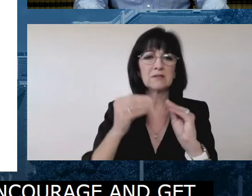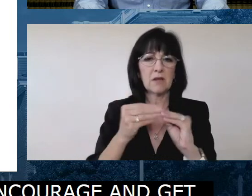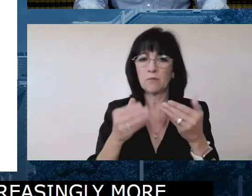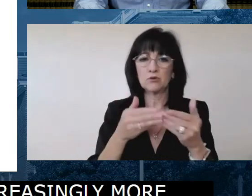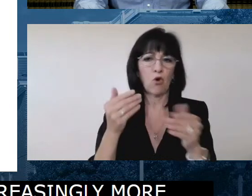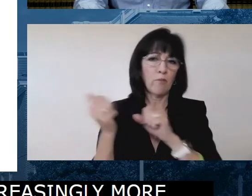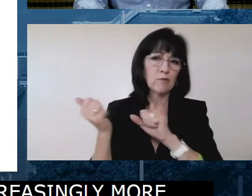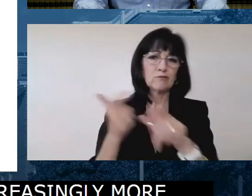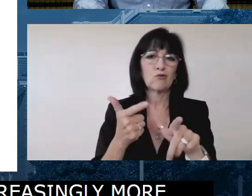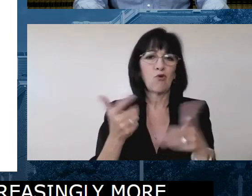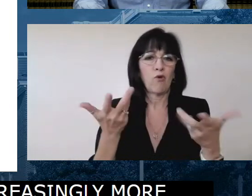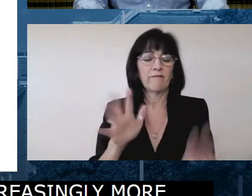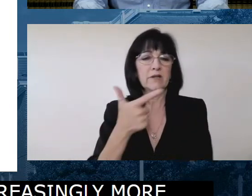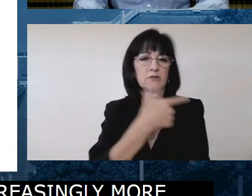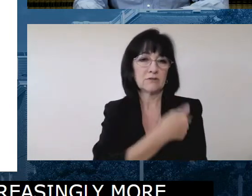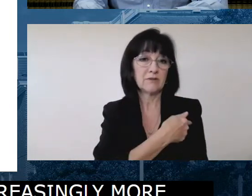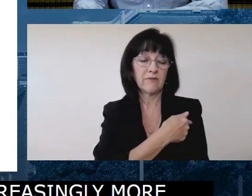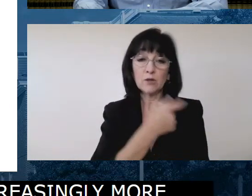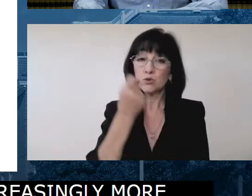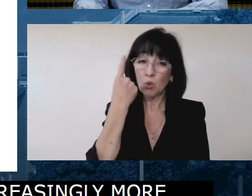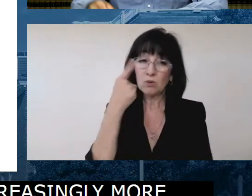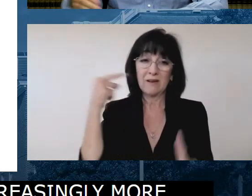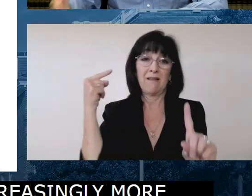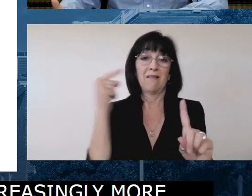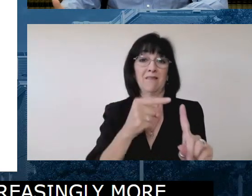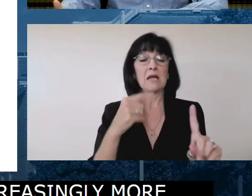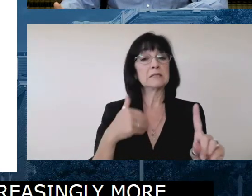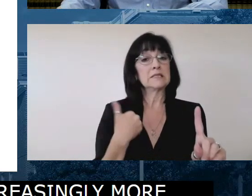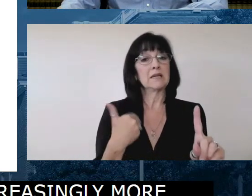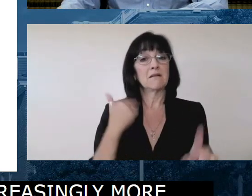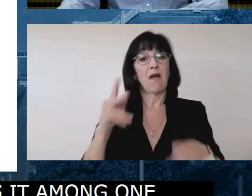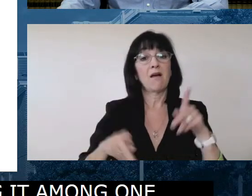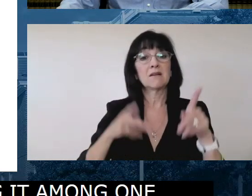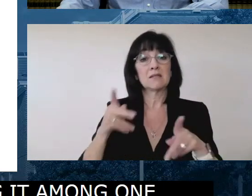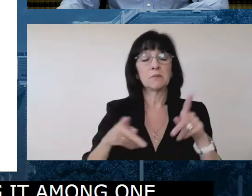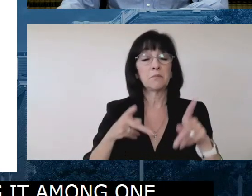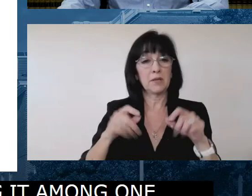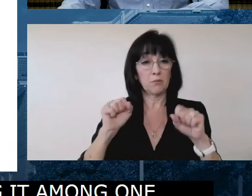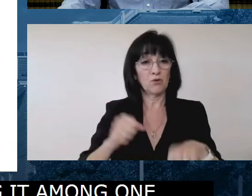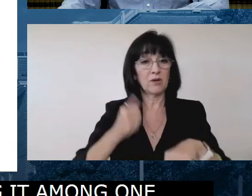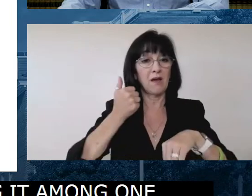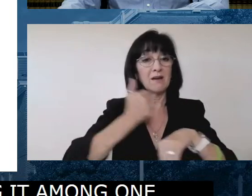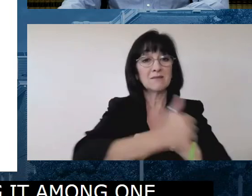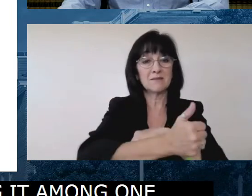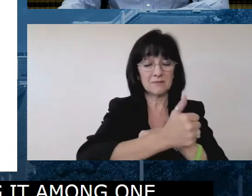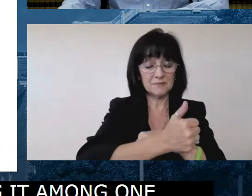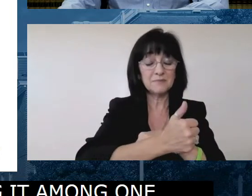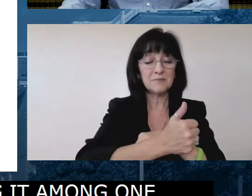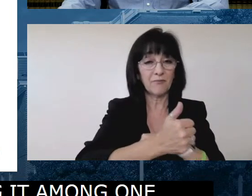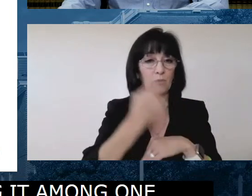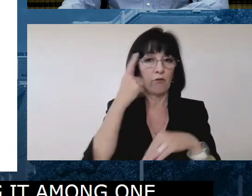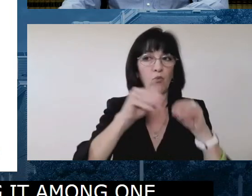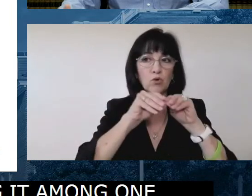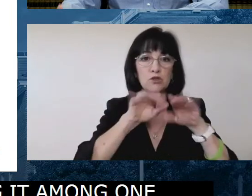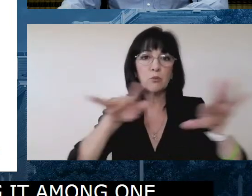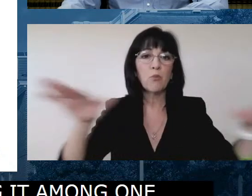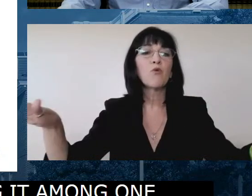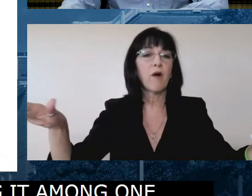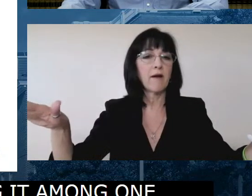among one another in an unvaccinated way. And of course, there are breakthrough cases